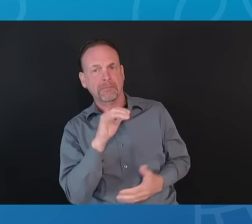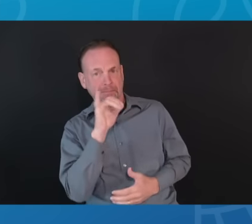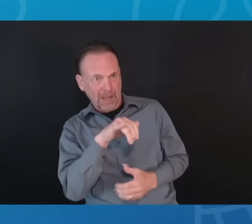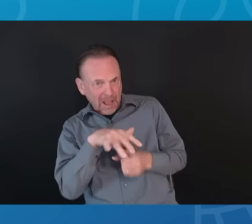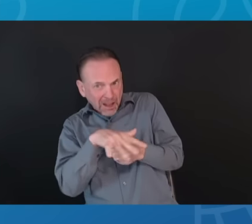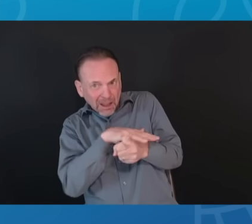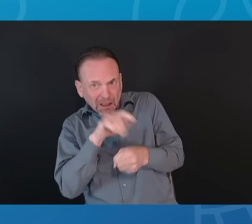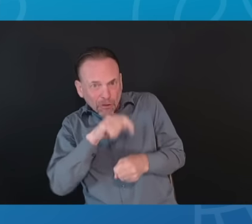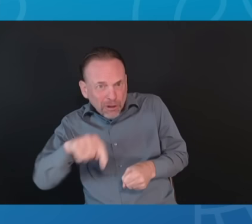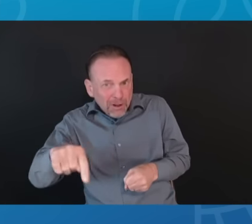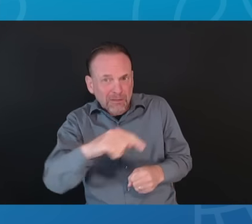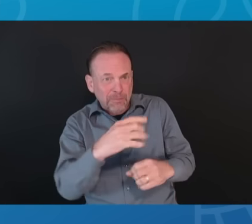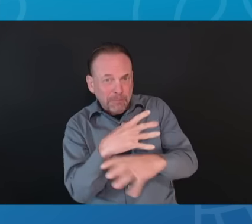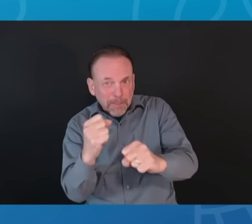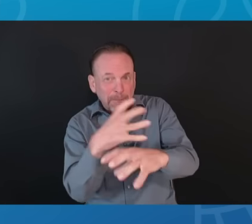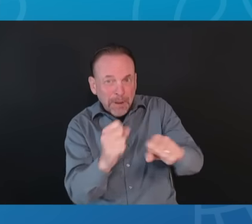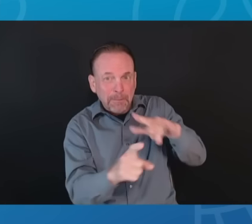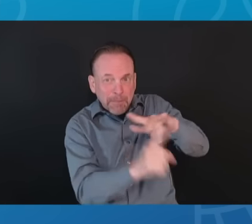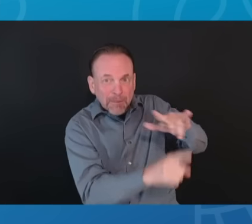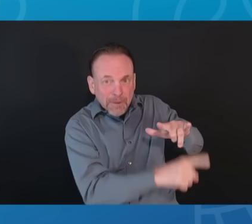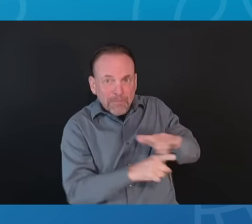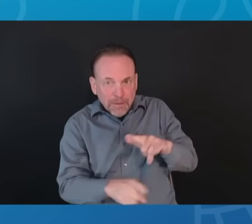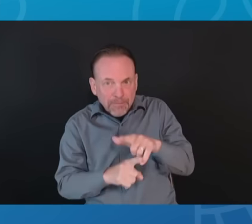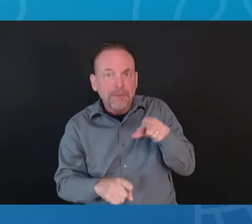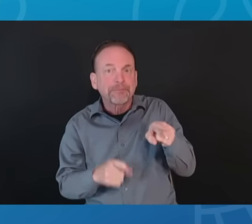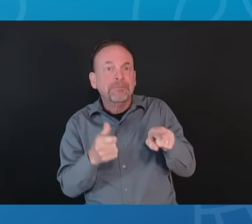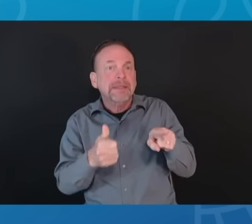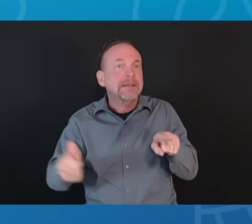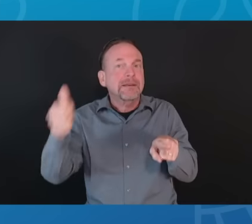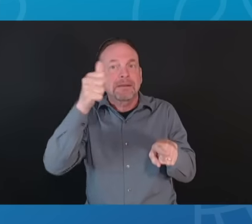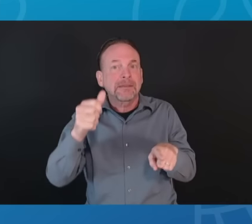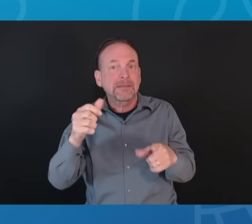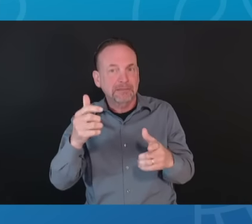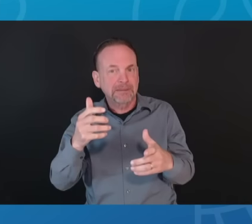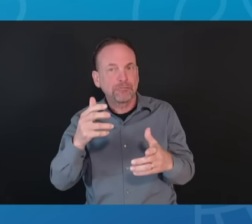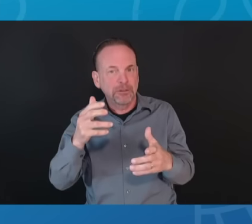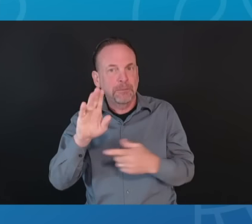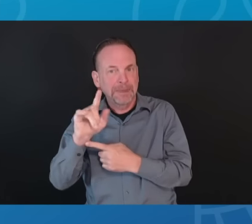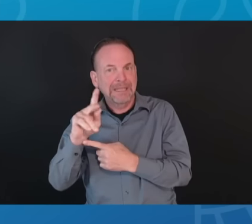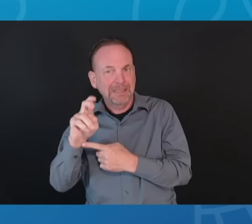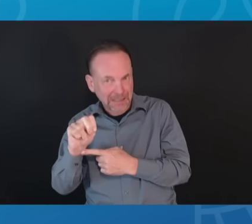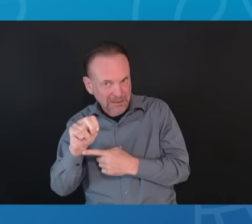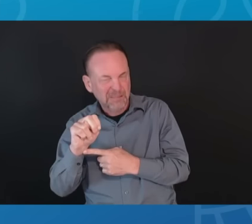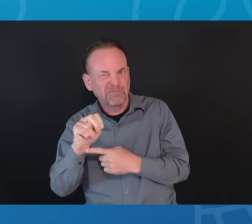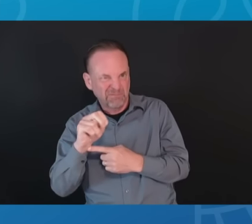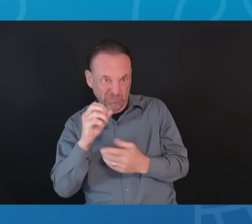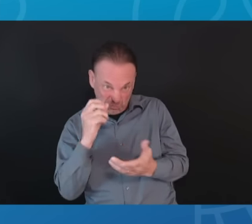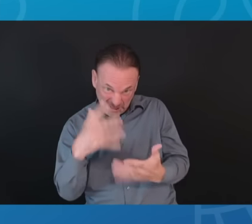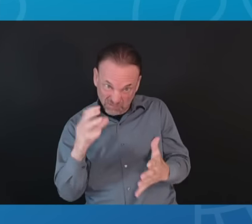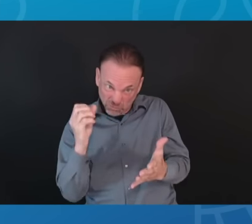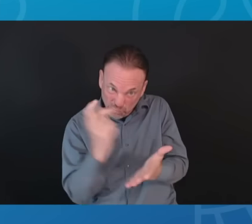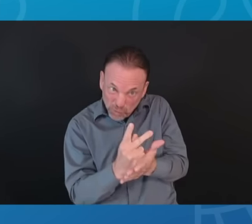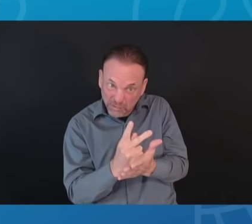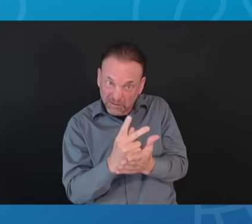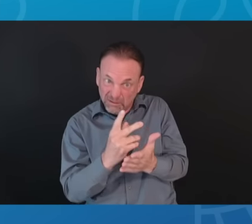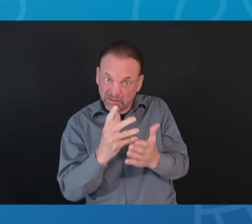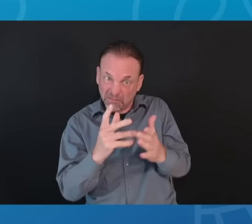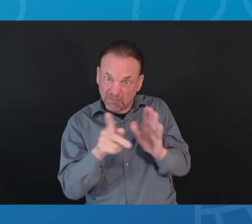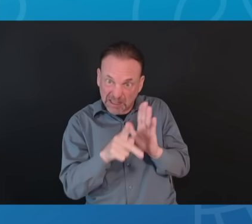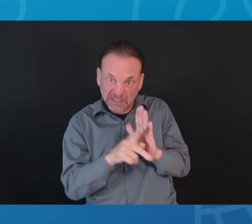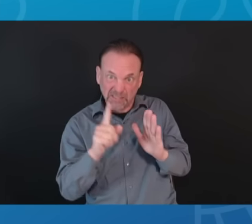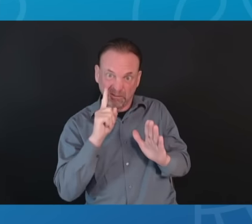Blinken approved a policy to bomb aid trucks. That's what an Israeli cabinet member said. Are you